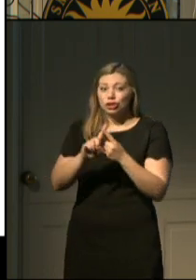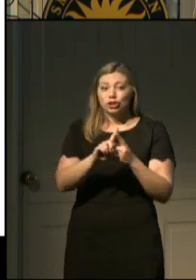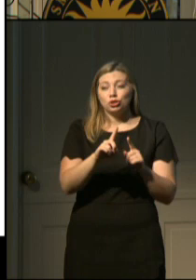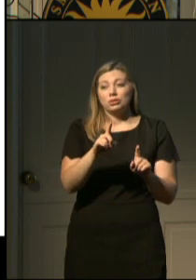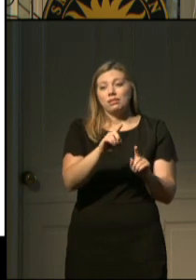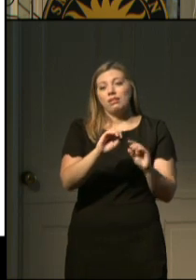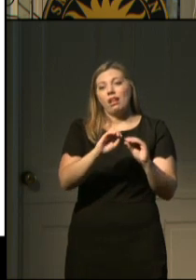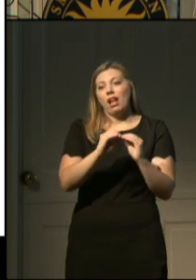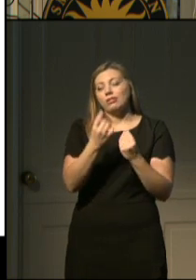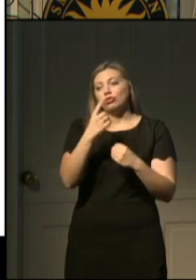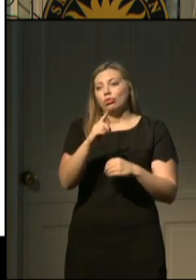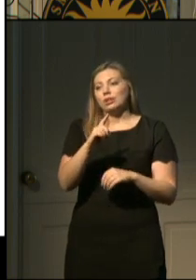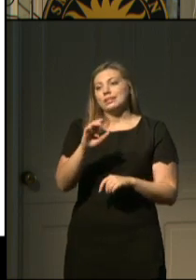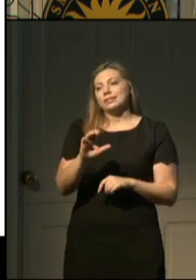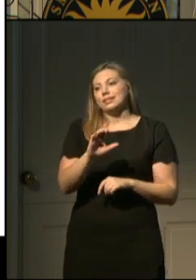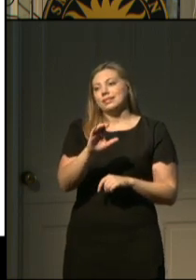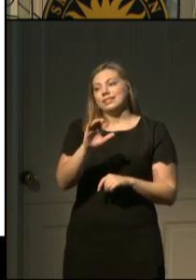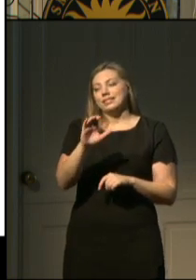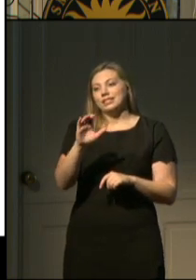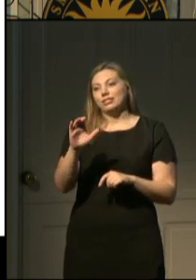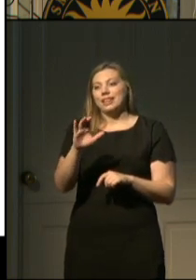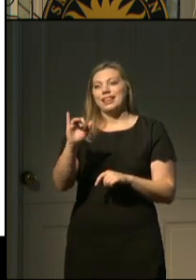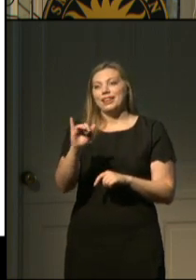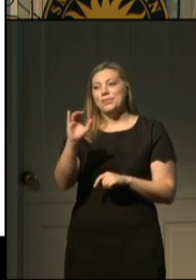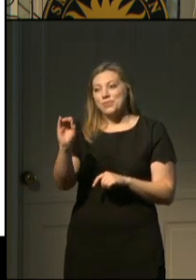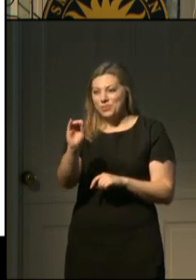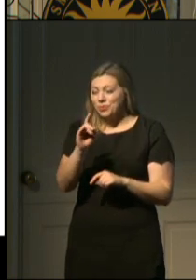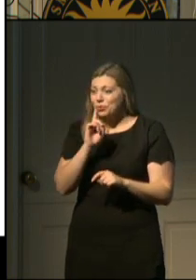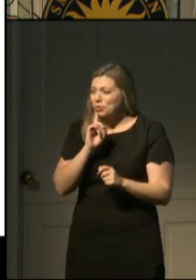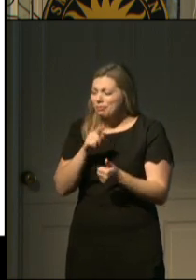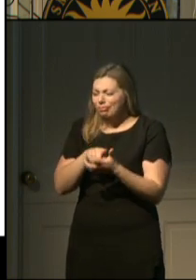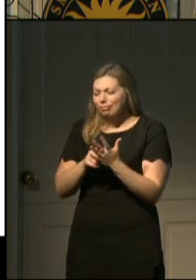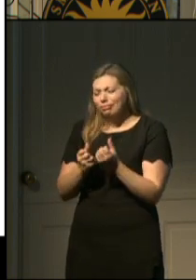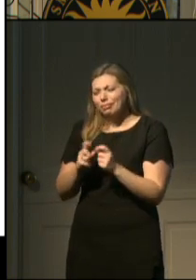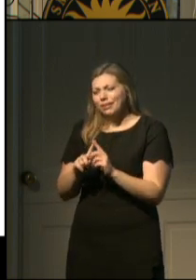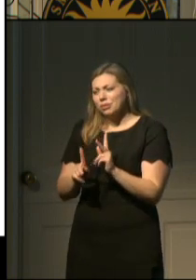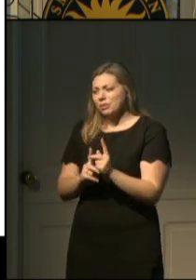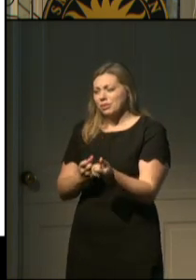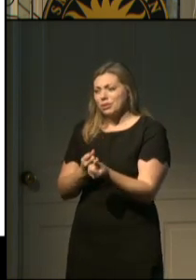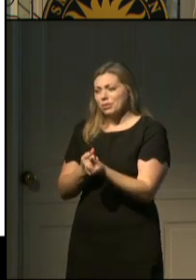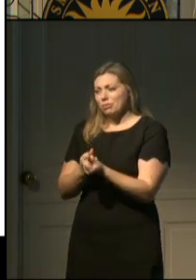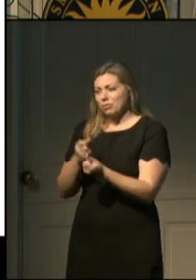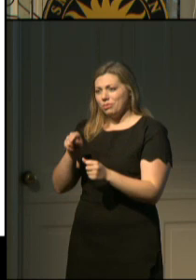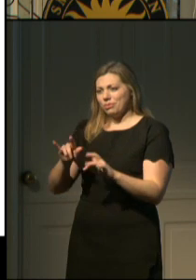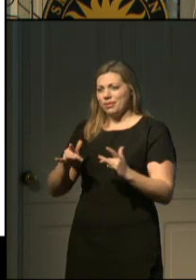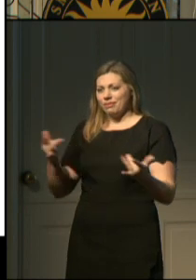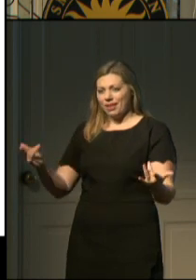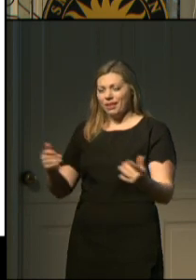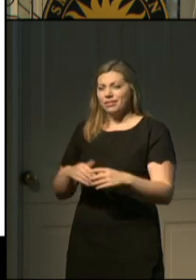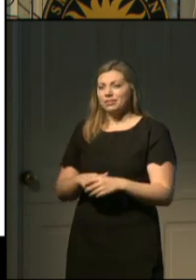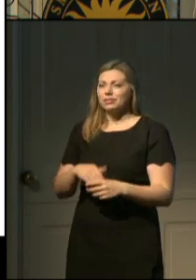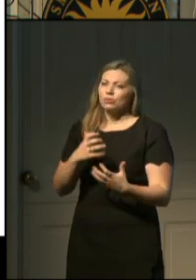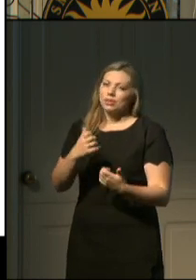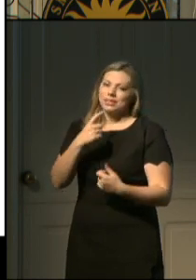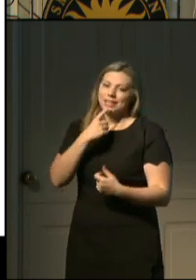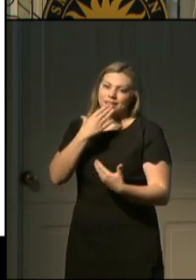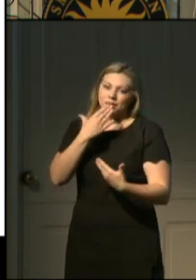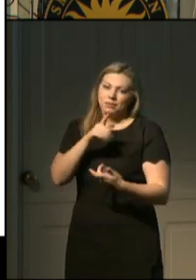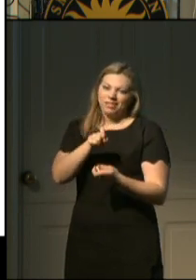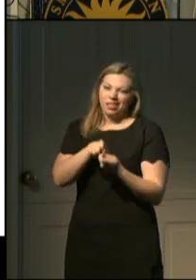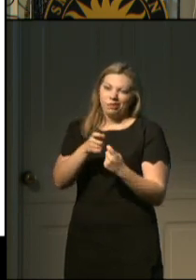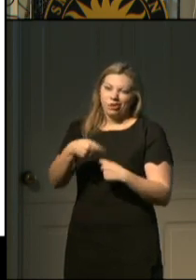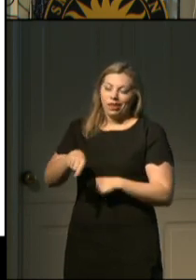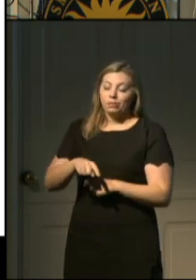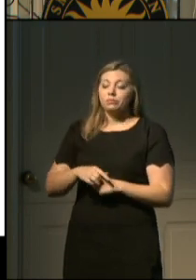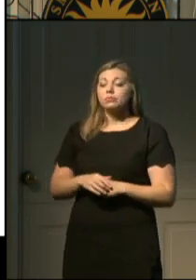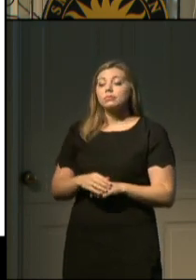Information Officer, DPO, has had unbridled support in presenting this conference, so I thank them in particular. Before we